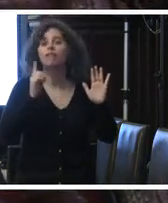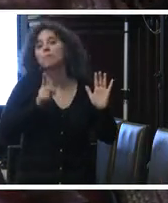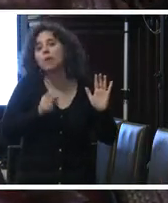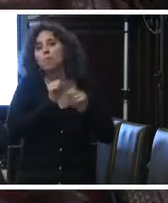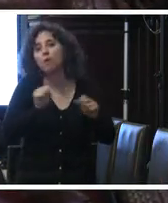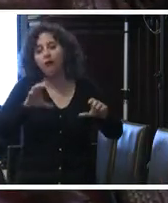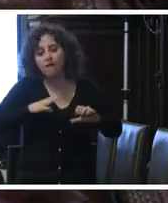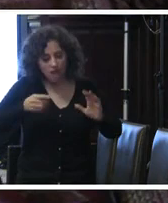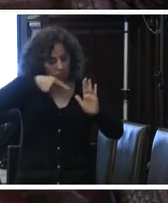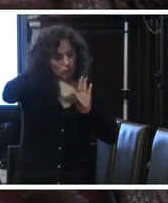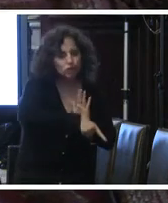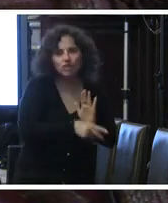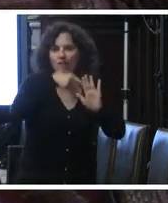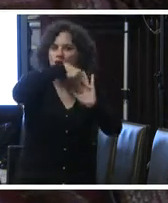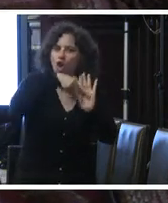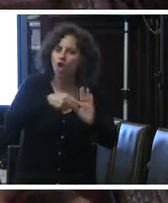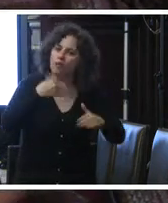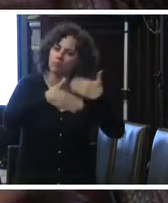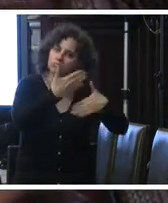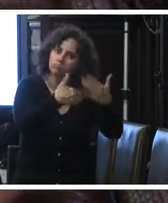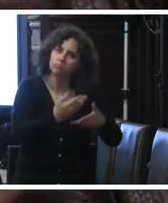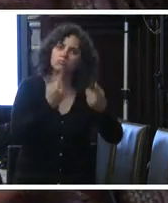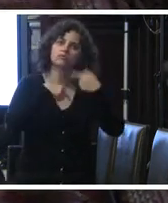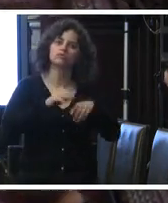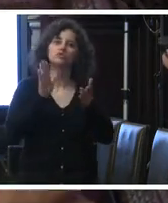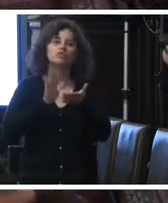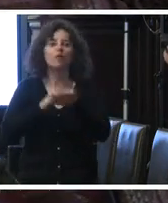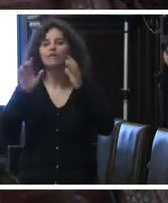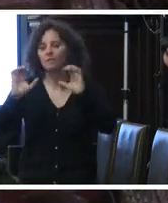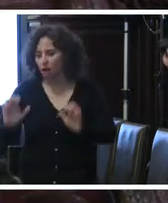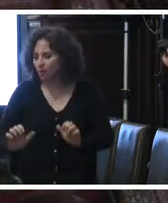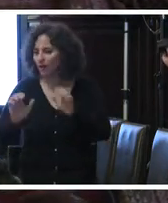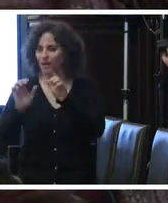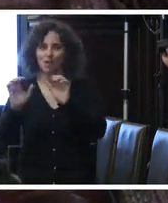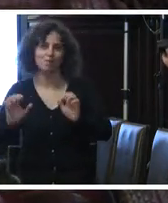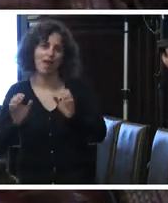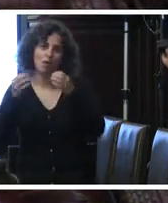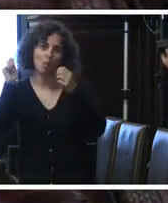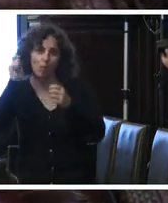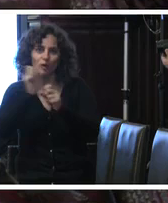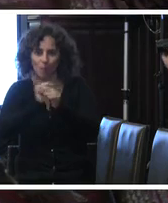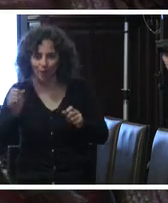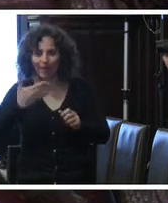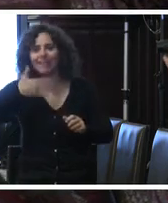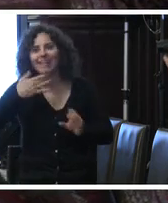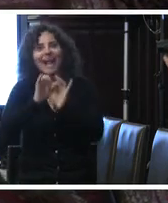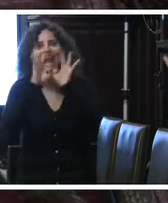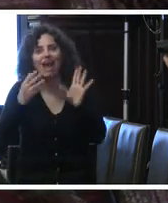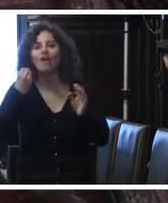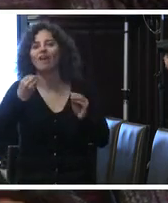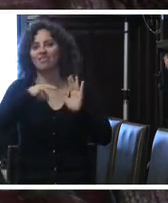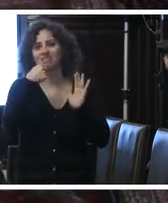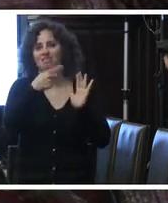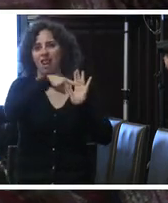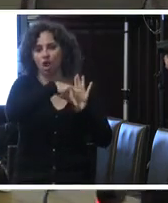puedan tener un desarrollo adecuado por parte de los servidores y servidoras públicas para atender ese tipo de violencia,